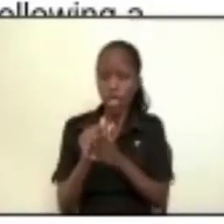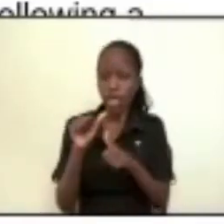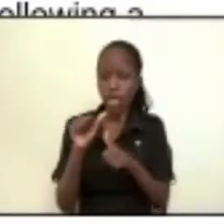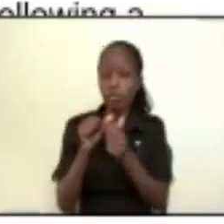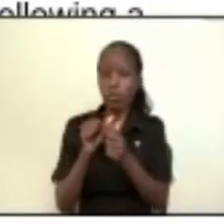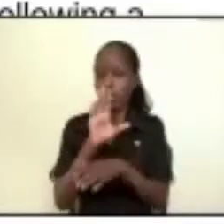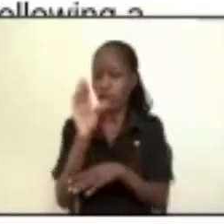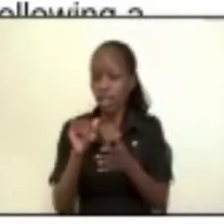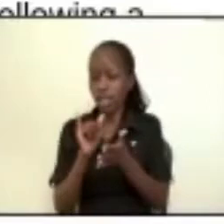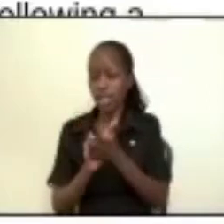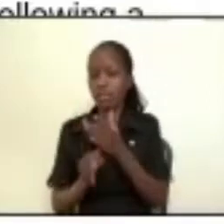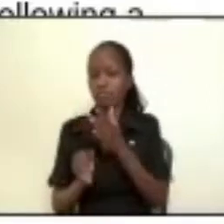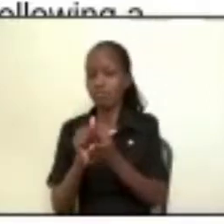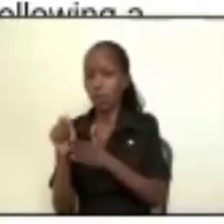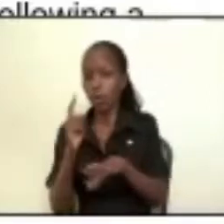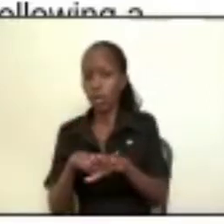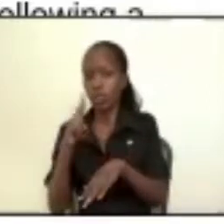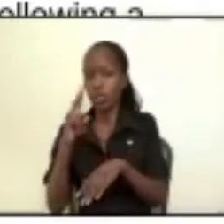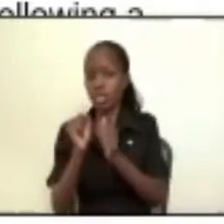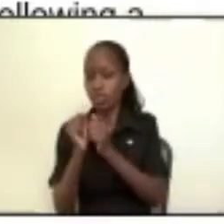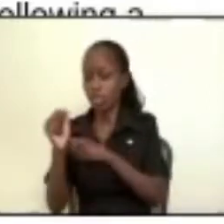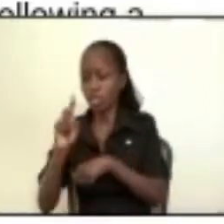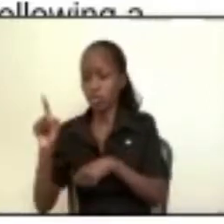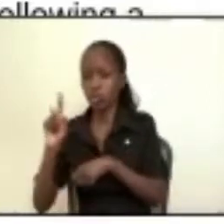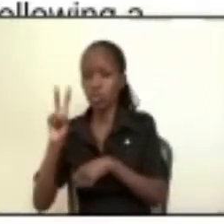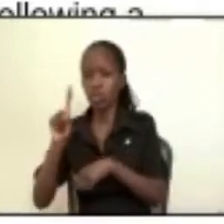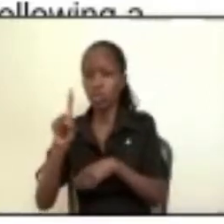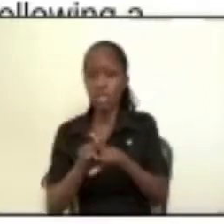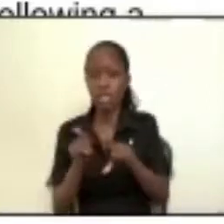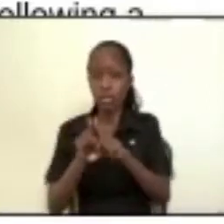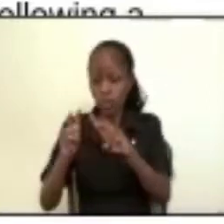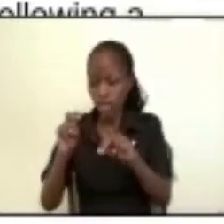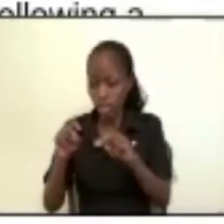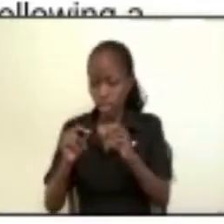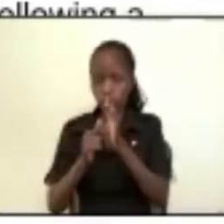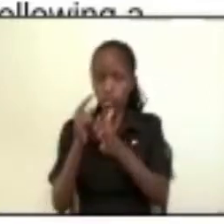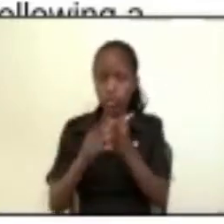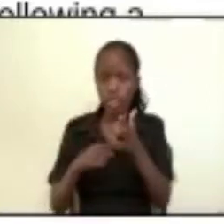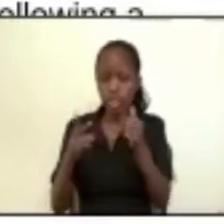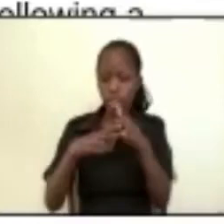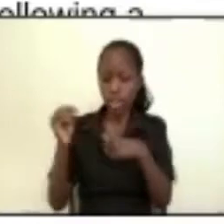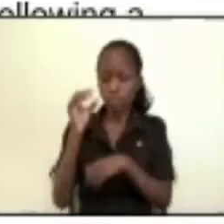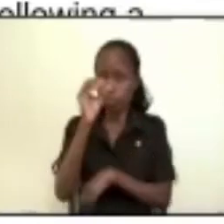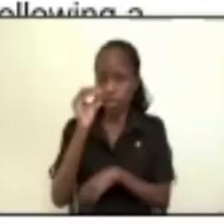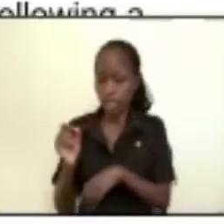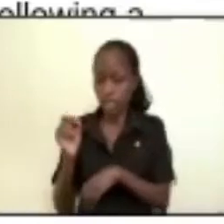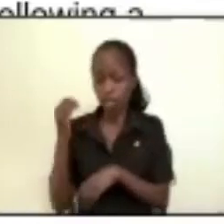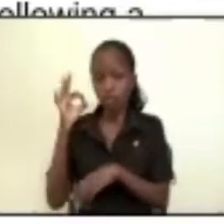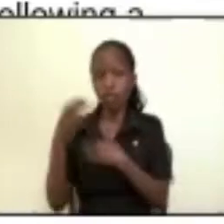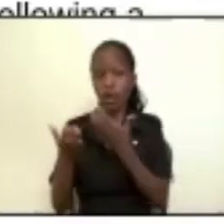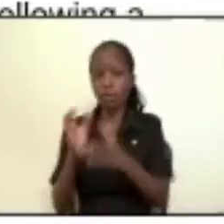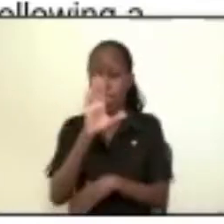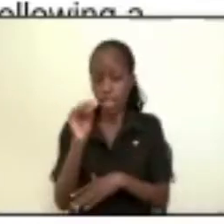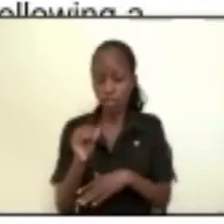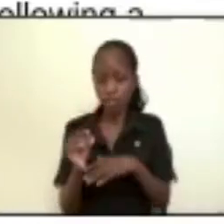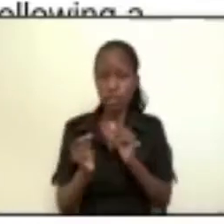and 2021. And this research showed that 70% of coverage about business in Africa